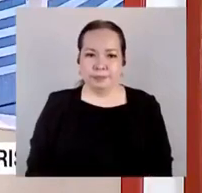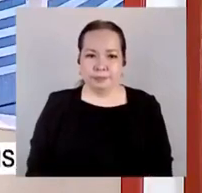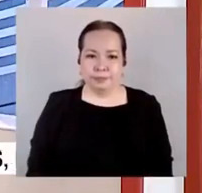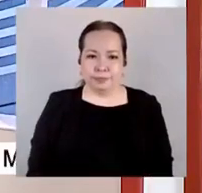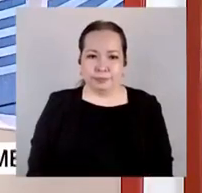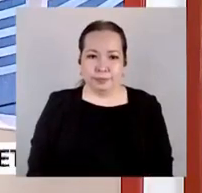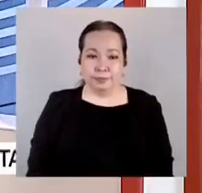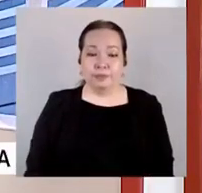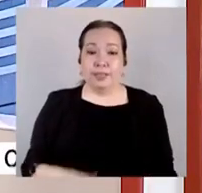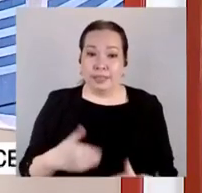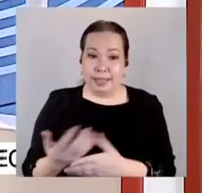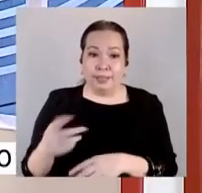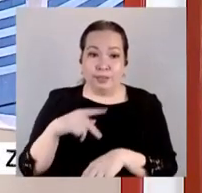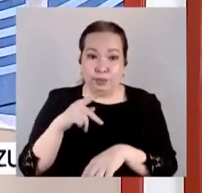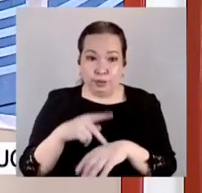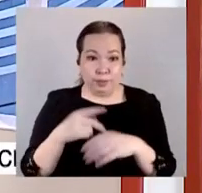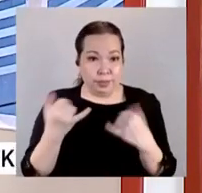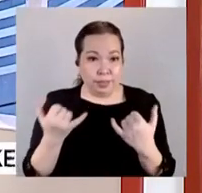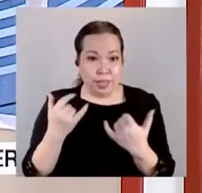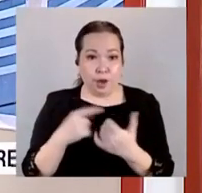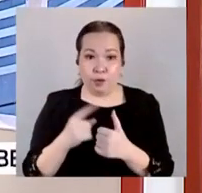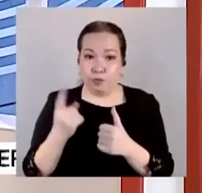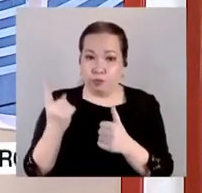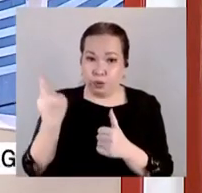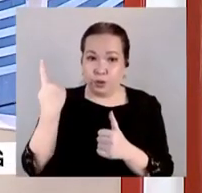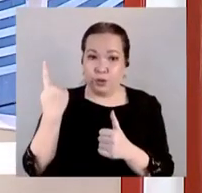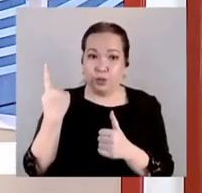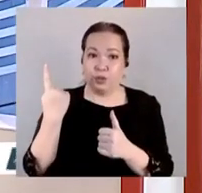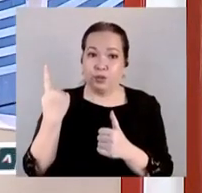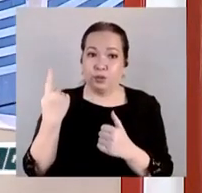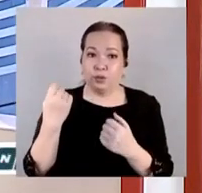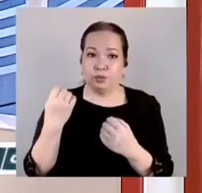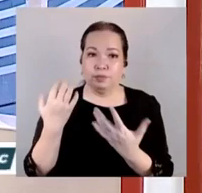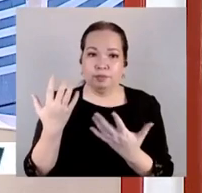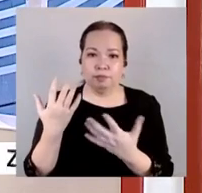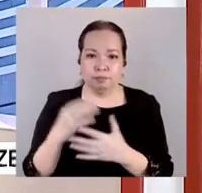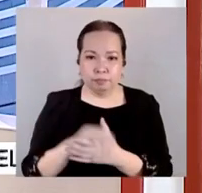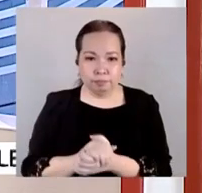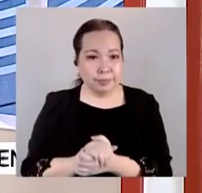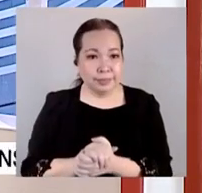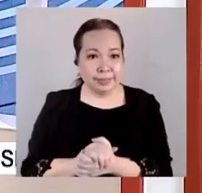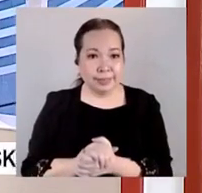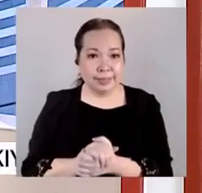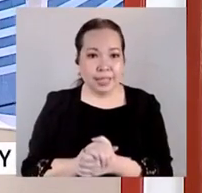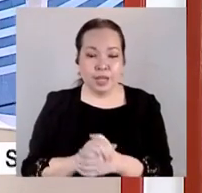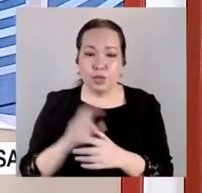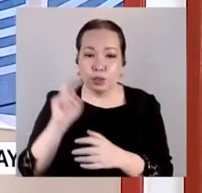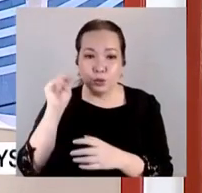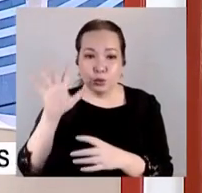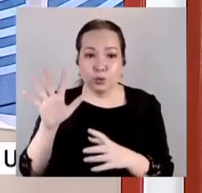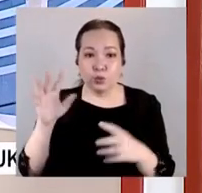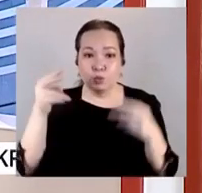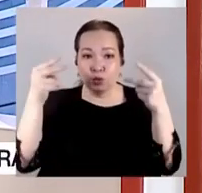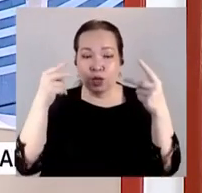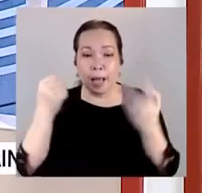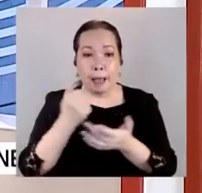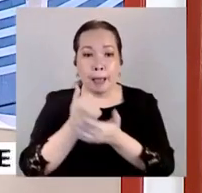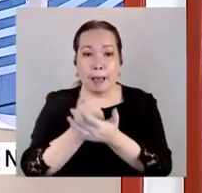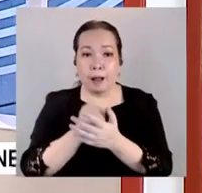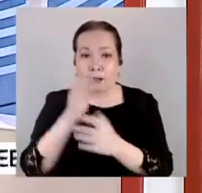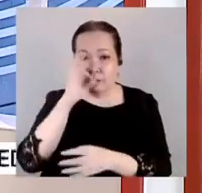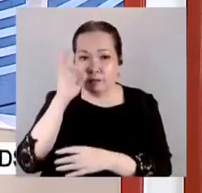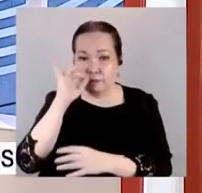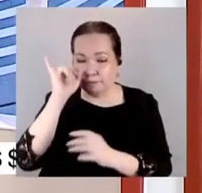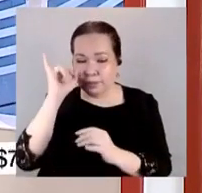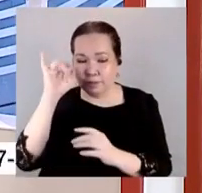Well, the Philippines marks its first official National Innovation Day, unveiling a new web portal to help Filipino innovators reach greater heights. Let's